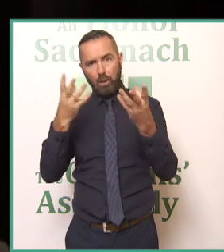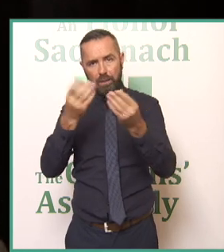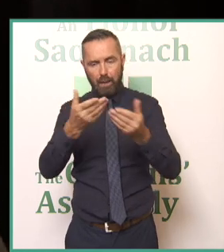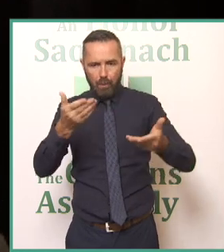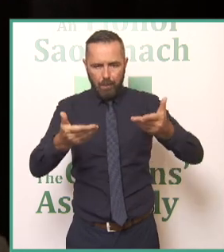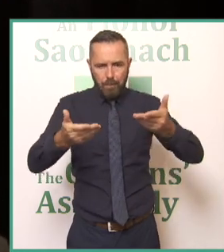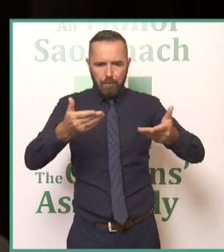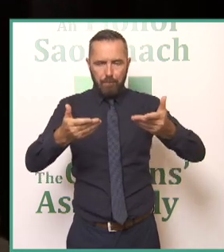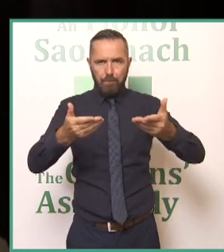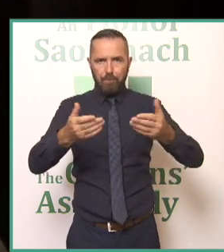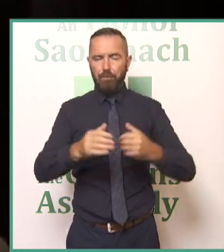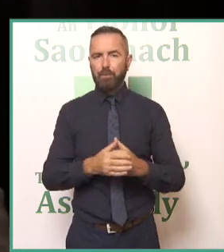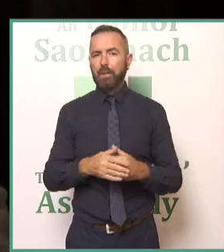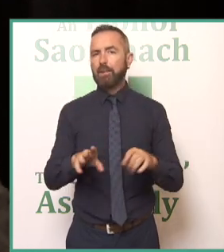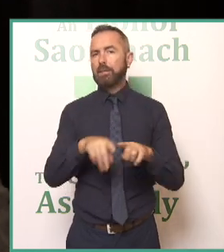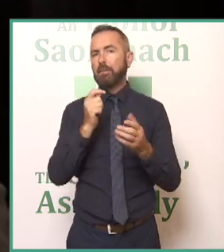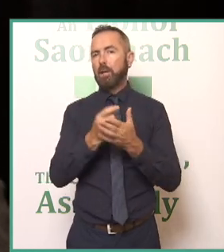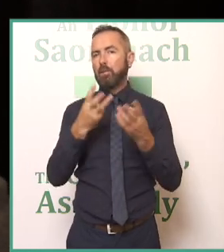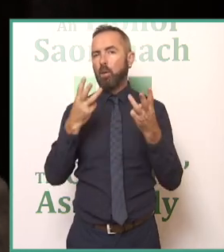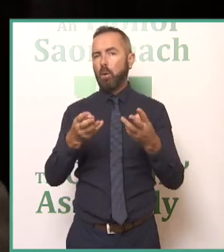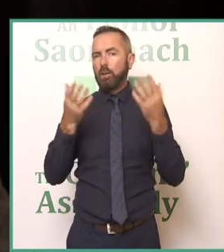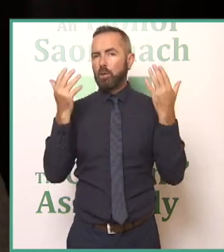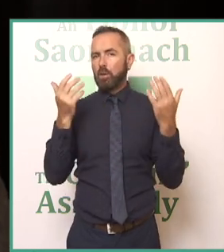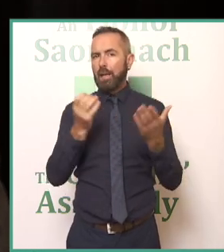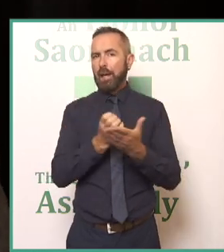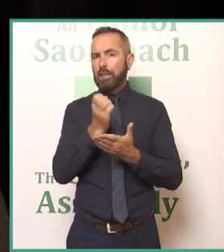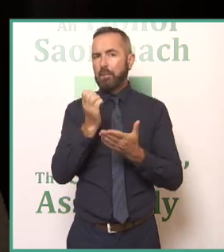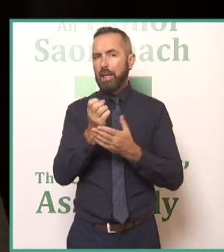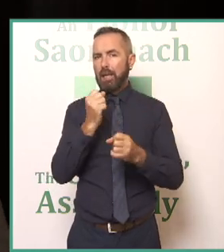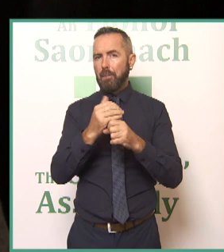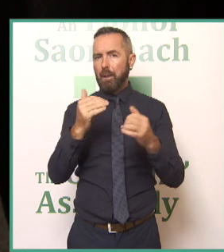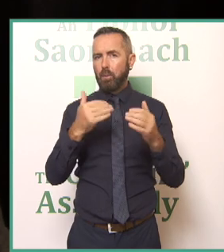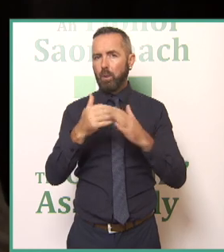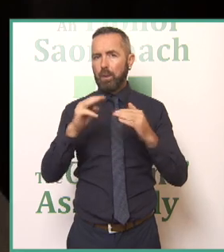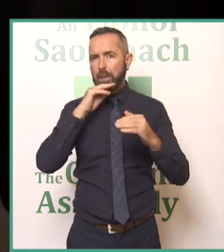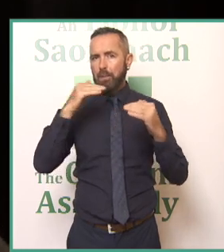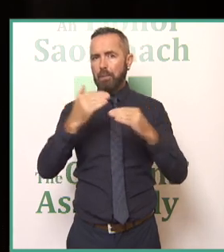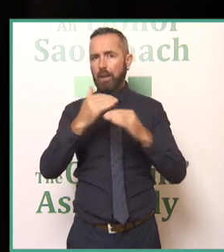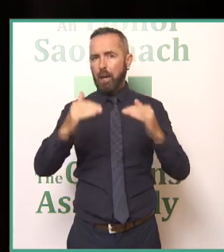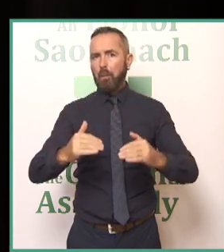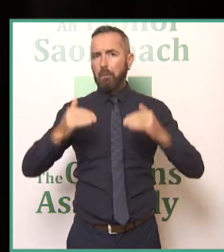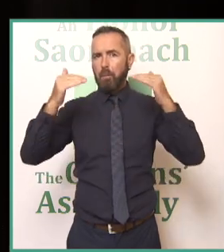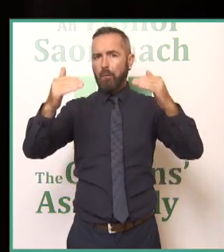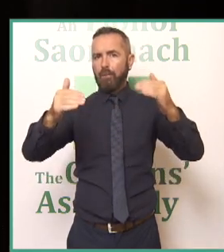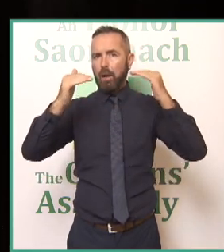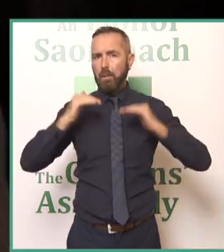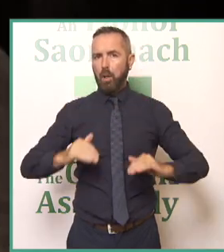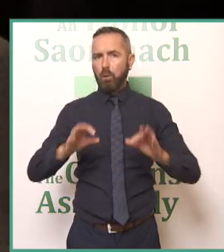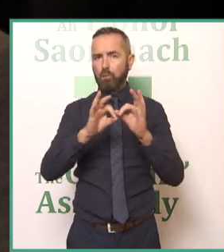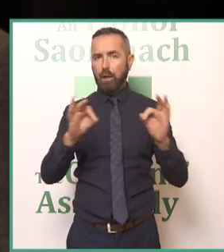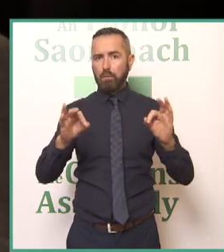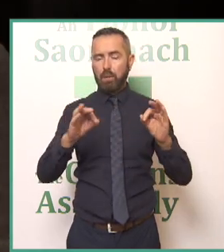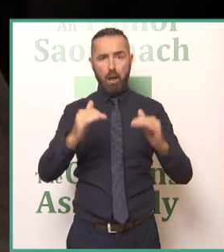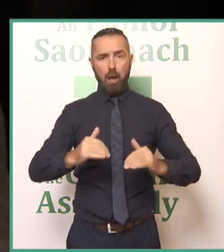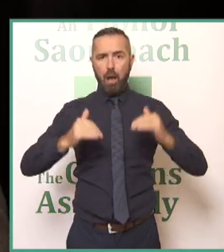us. And at the same time, I really want to stress the point about above and below the ground. So we all see biodiversity very clearly above the ground,